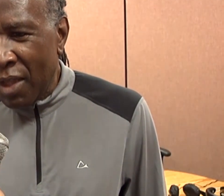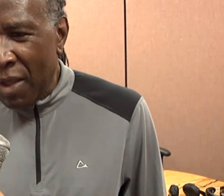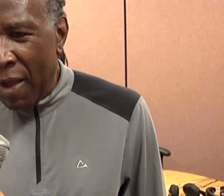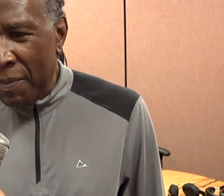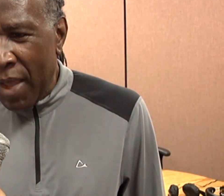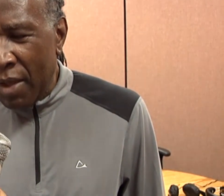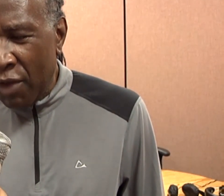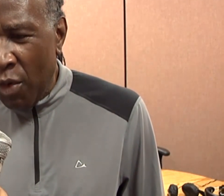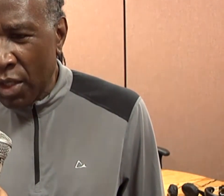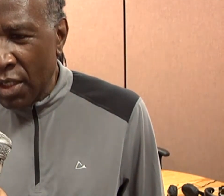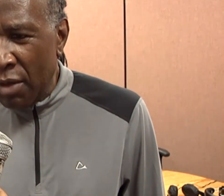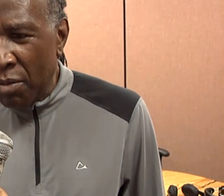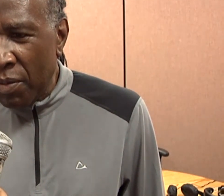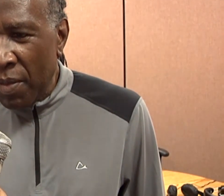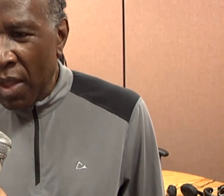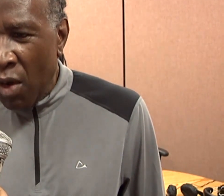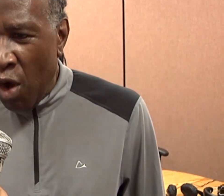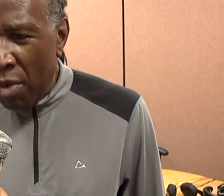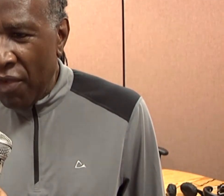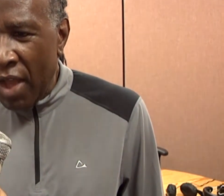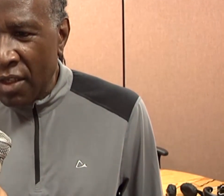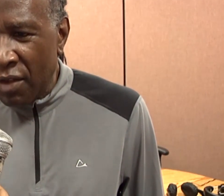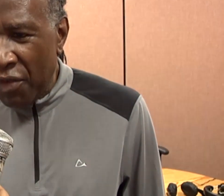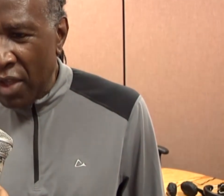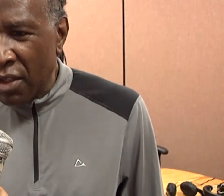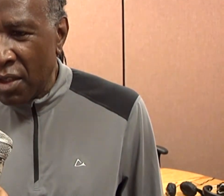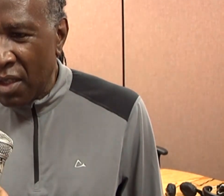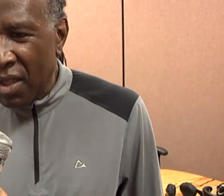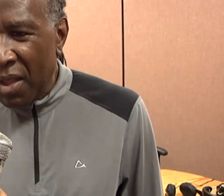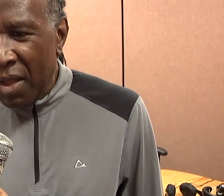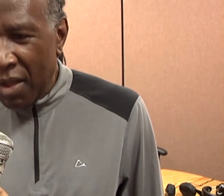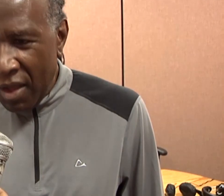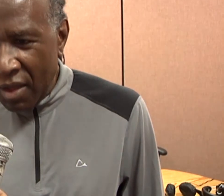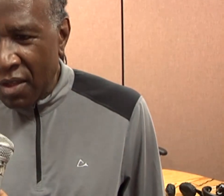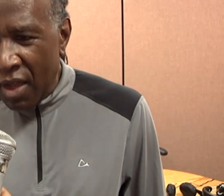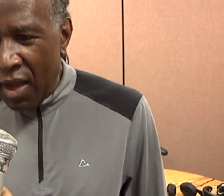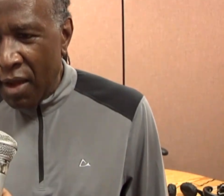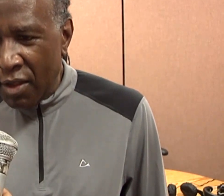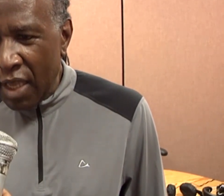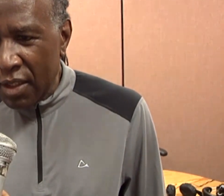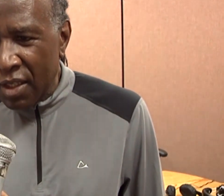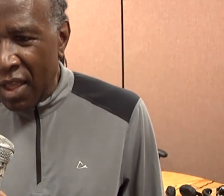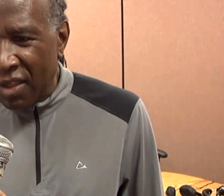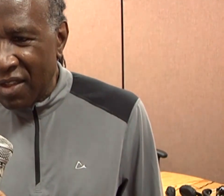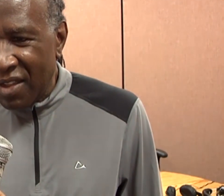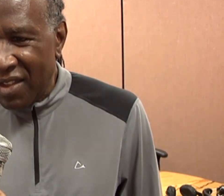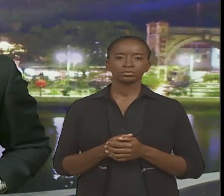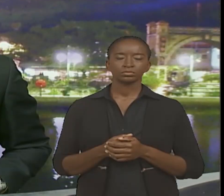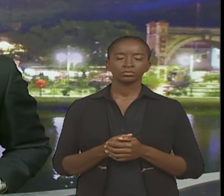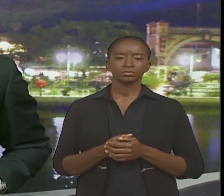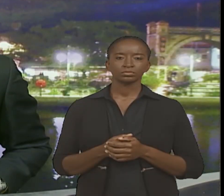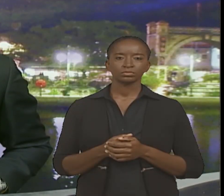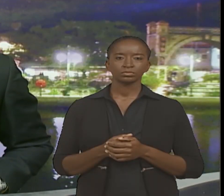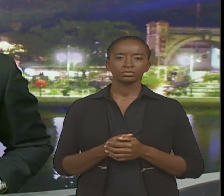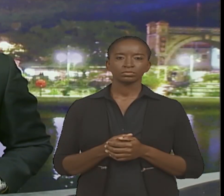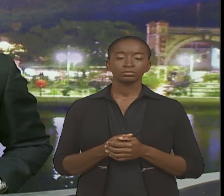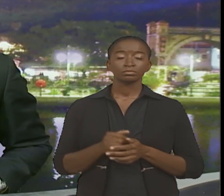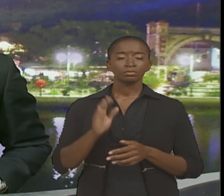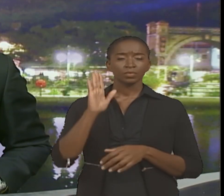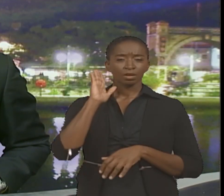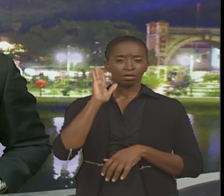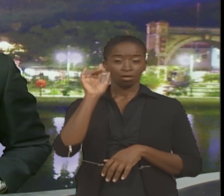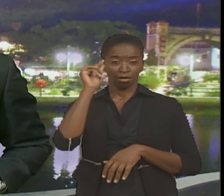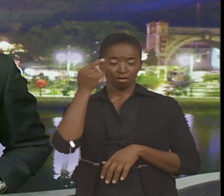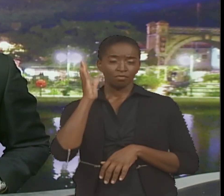know, and I look forward to seeing all my fans and friends on Saturday night. In other news